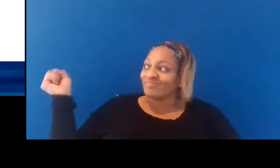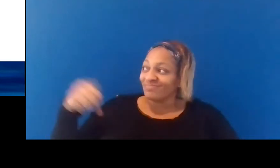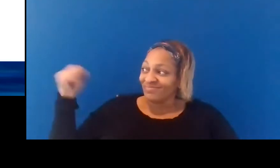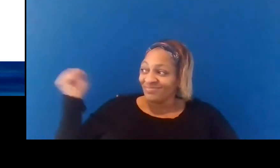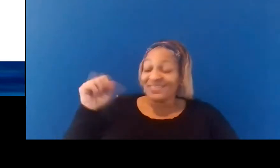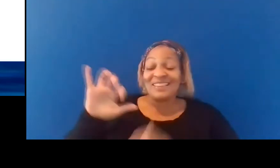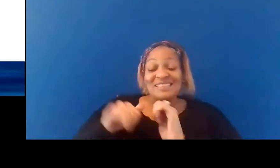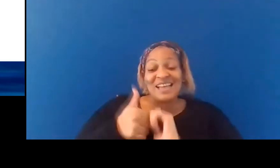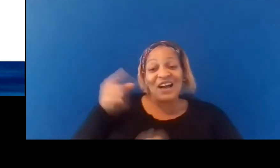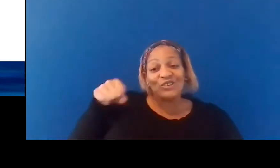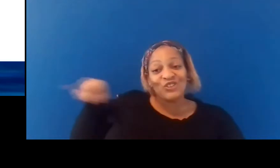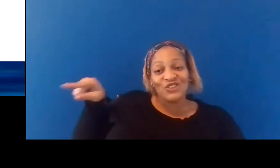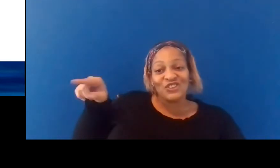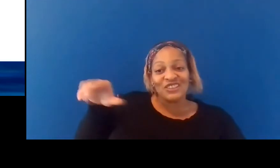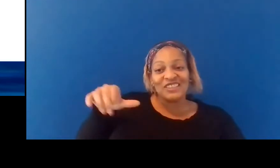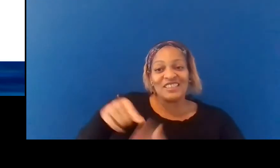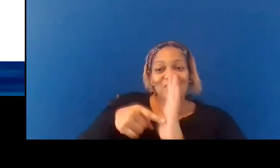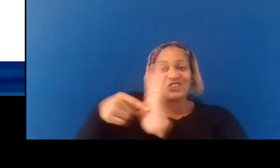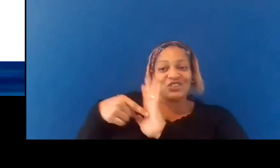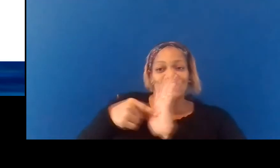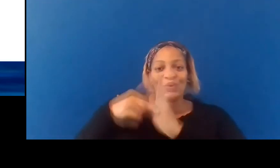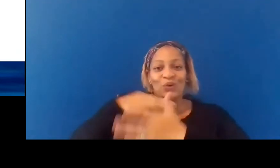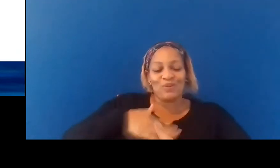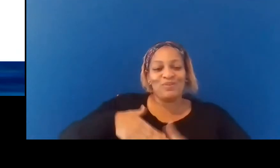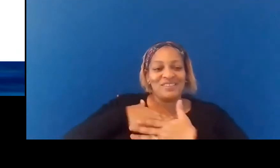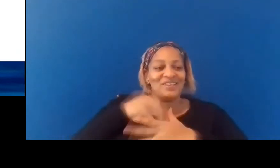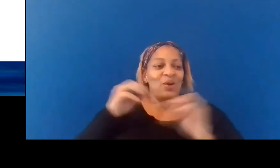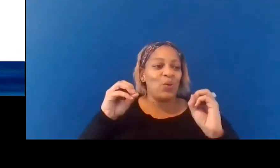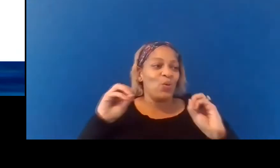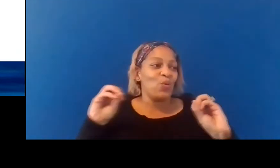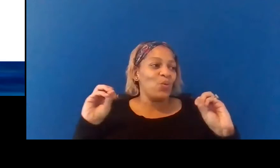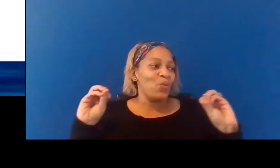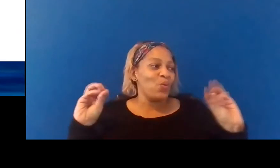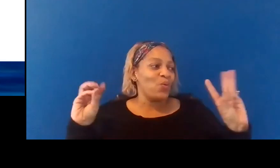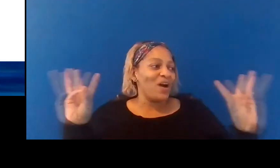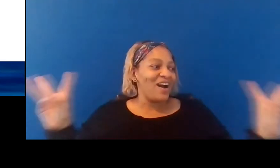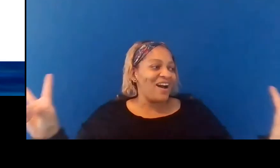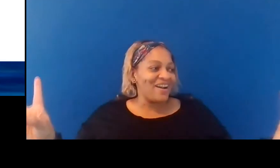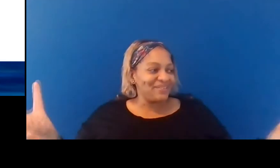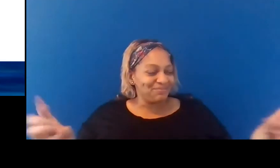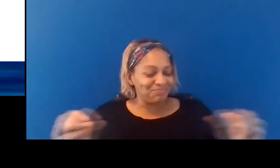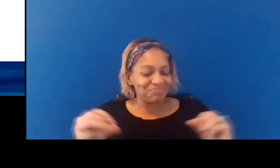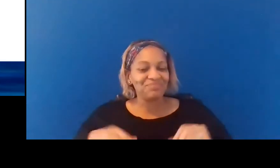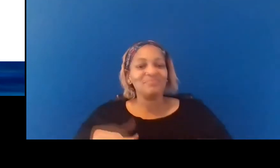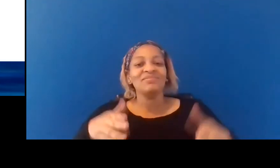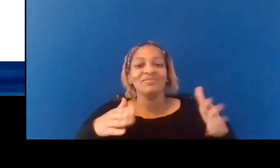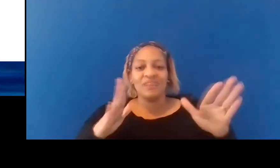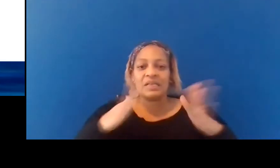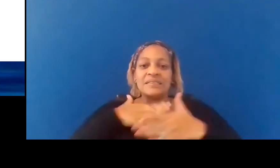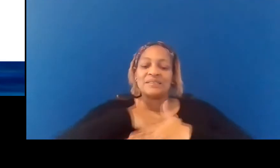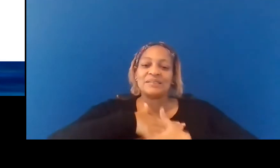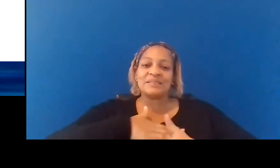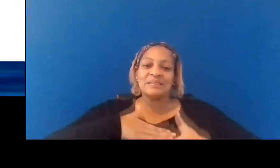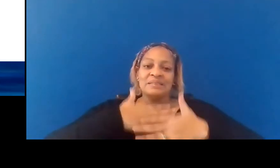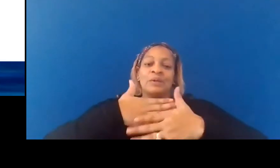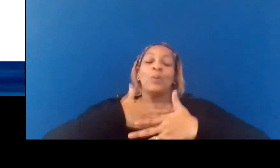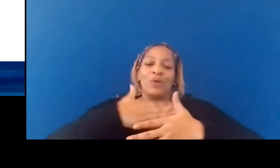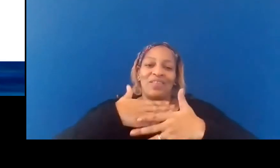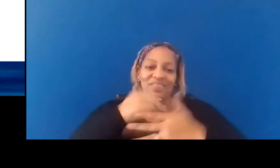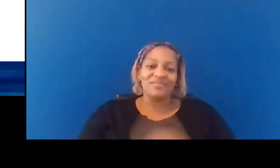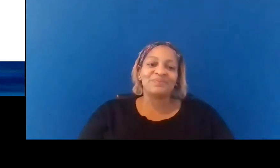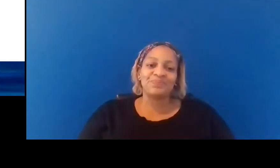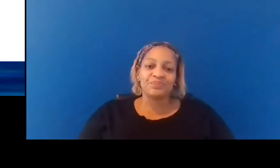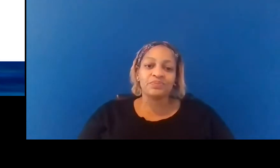it. Wow. Let us breathe. Number two, what or who do I